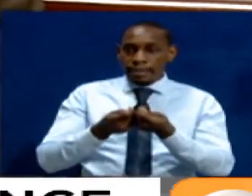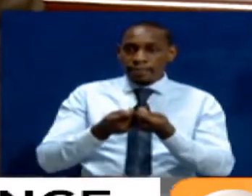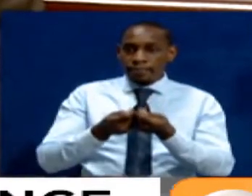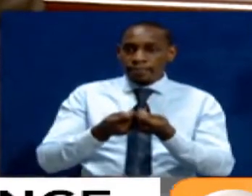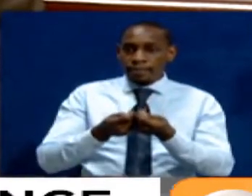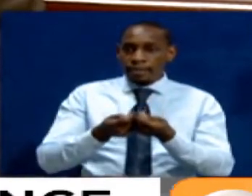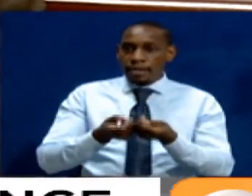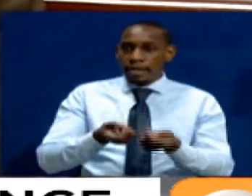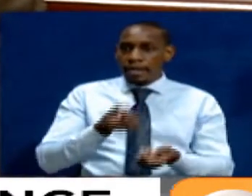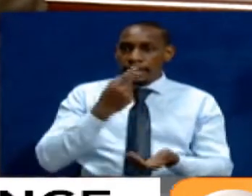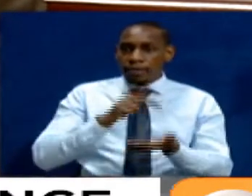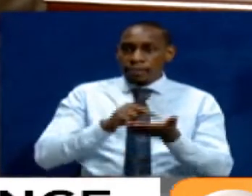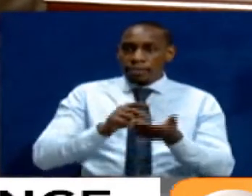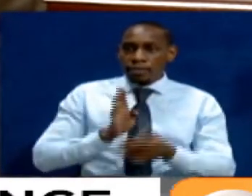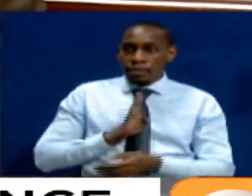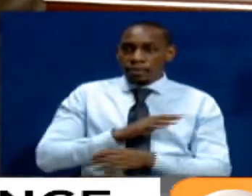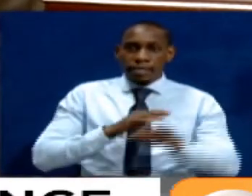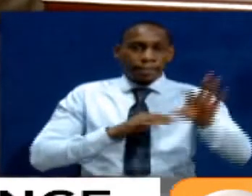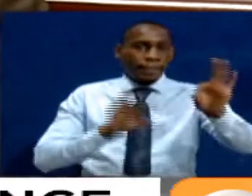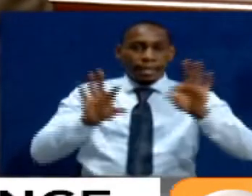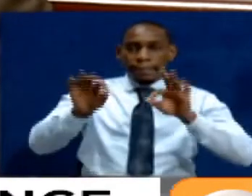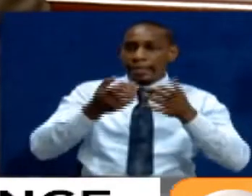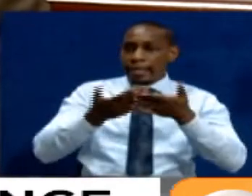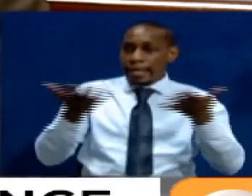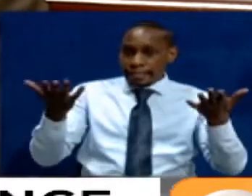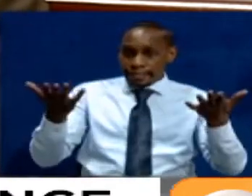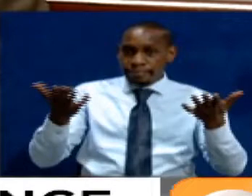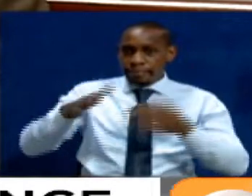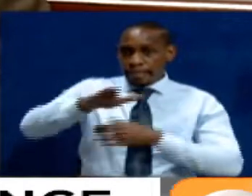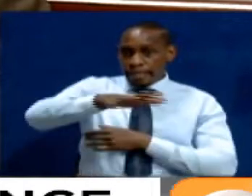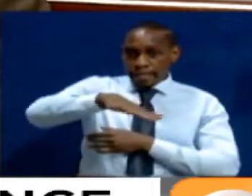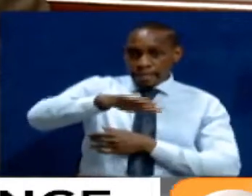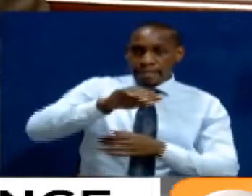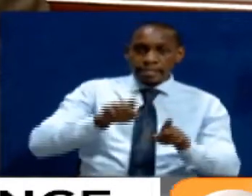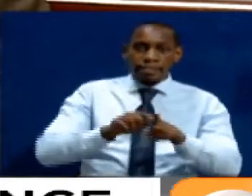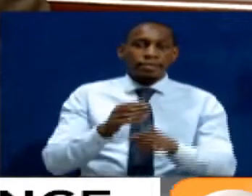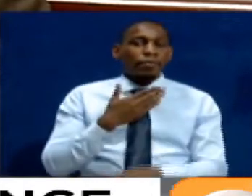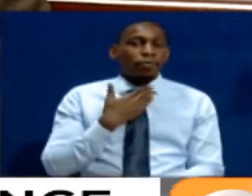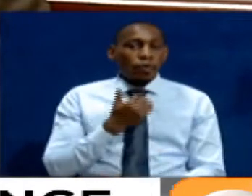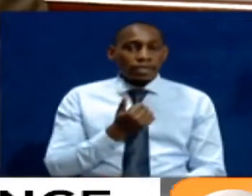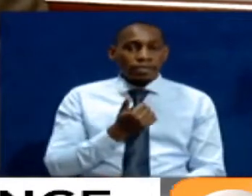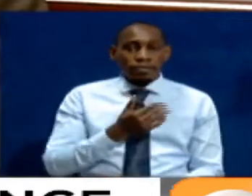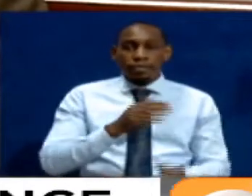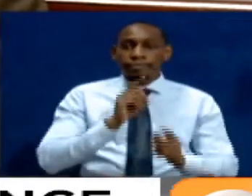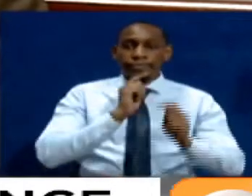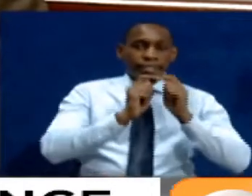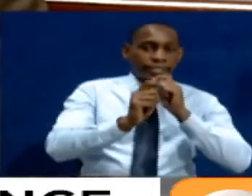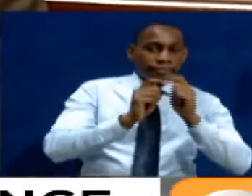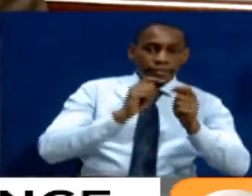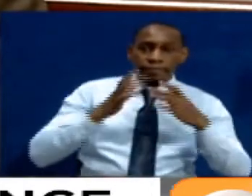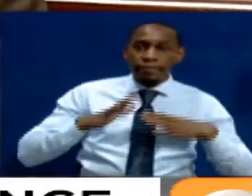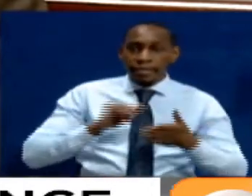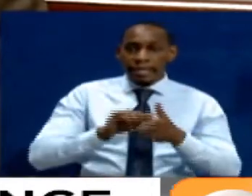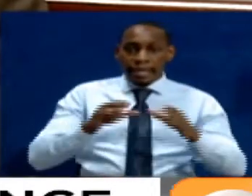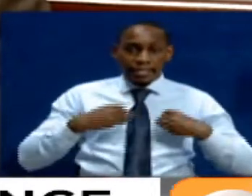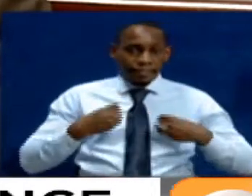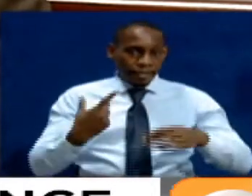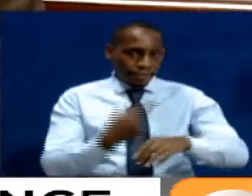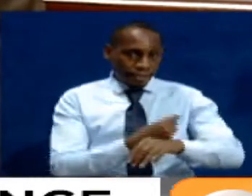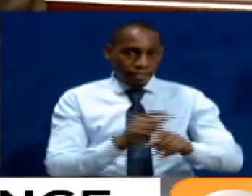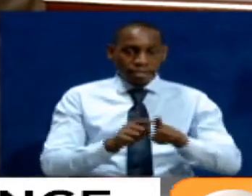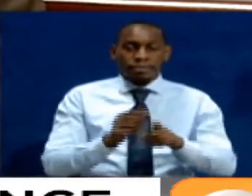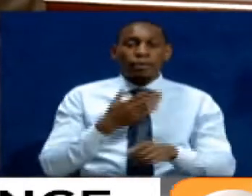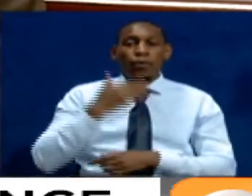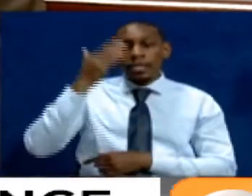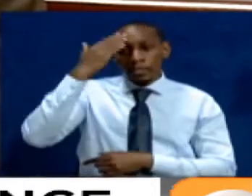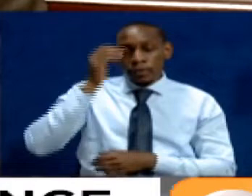Board can randomly select an area and want to go and interview people who are vaccinated and